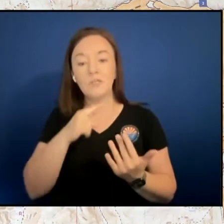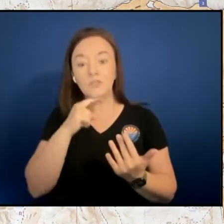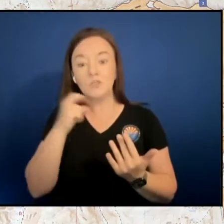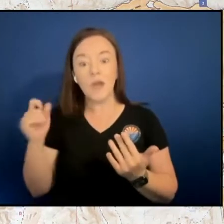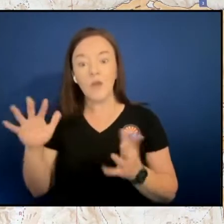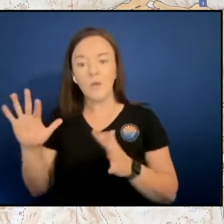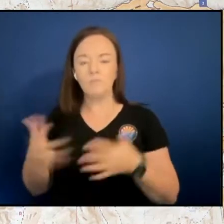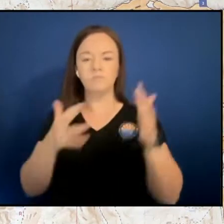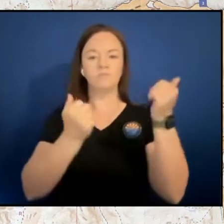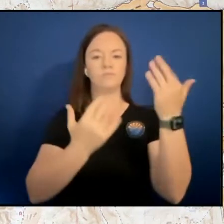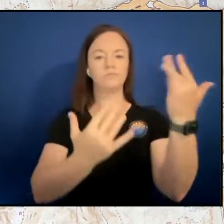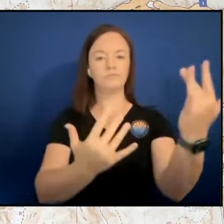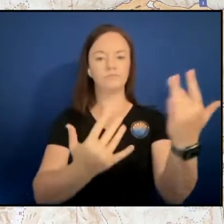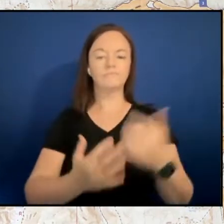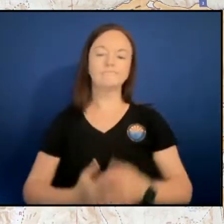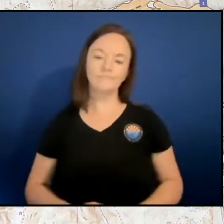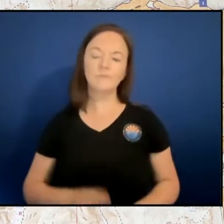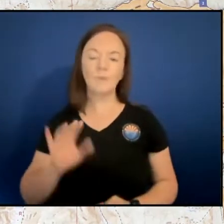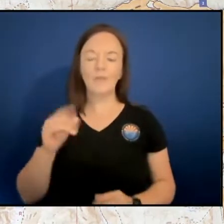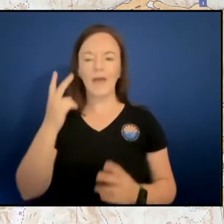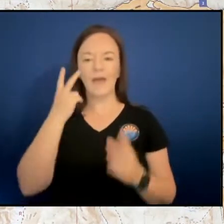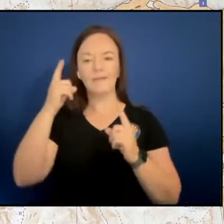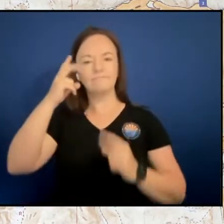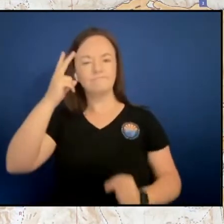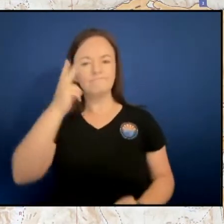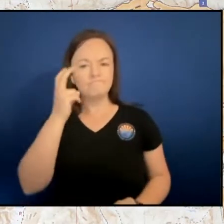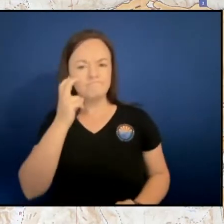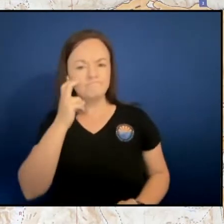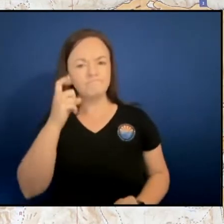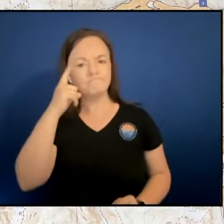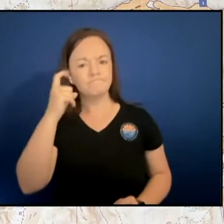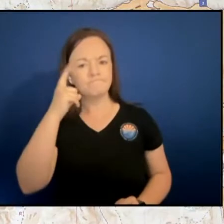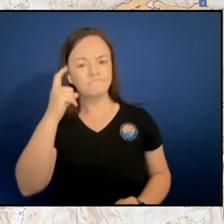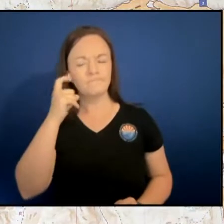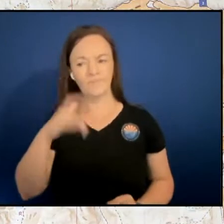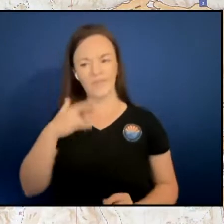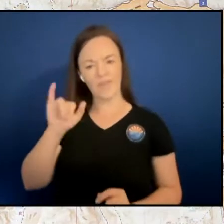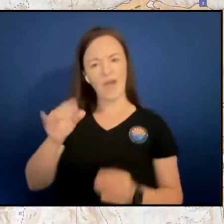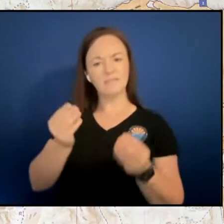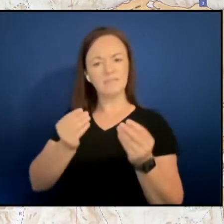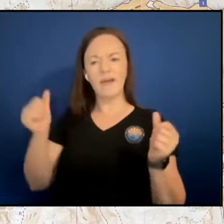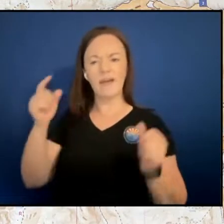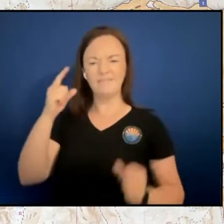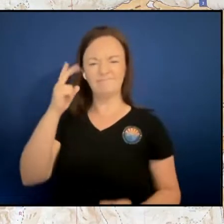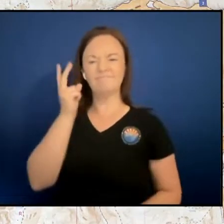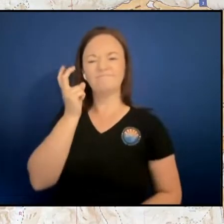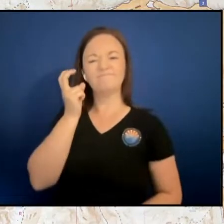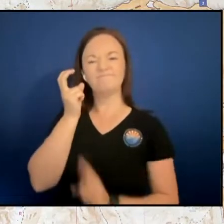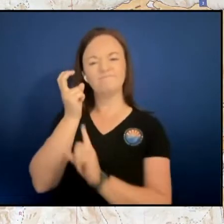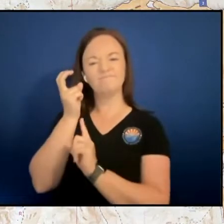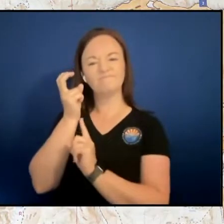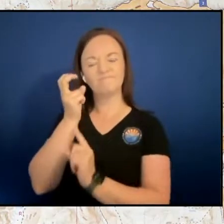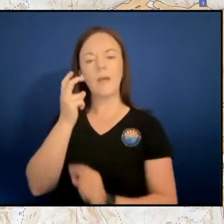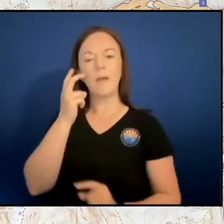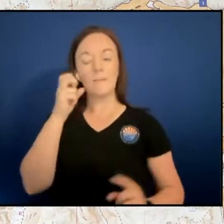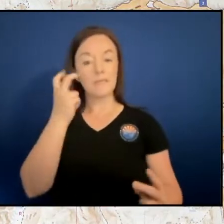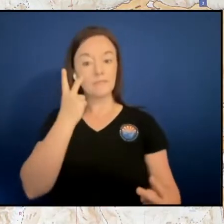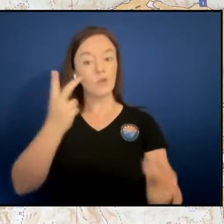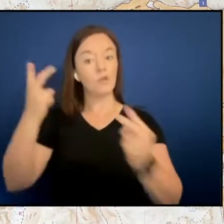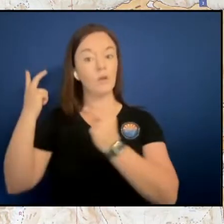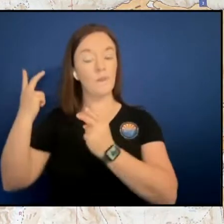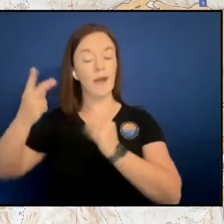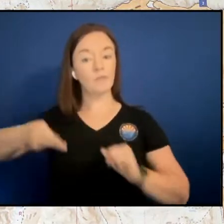what informs my skepticism about this being a done deal, is that looking back historically, these false starts to the